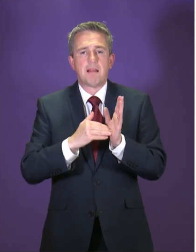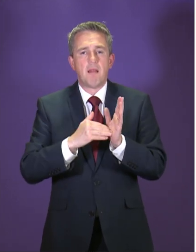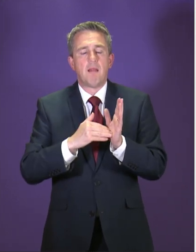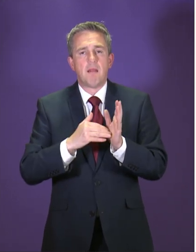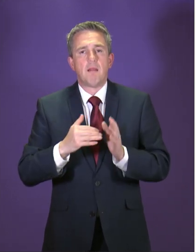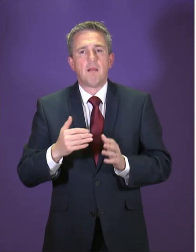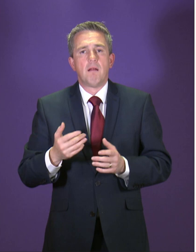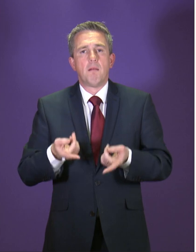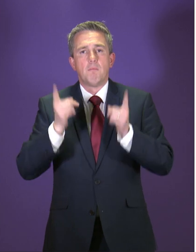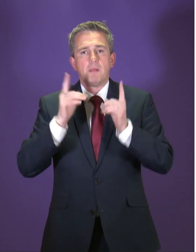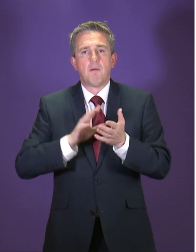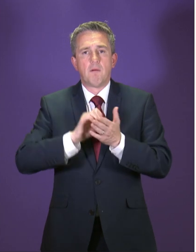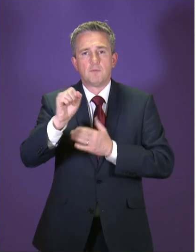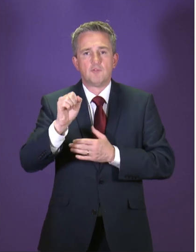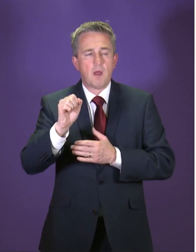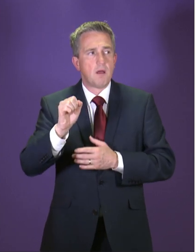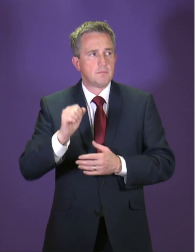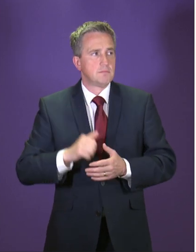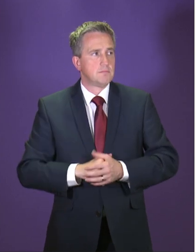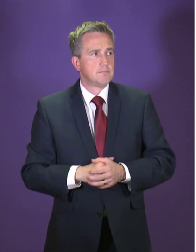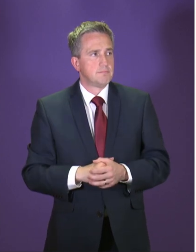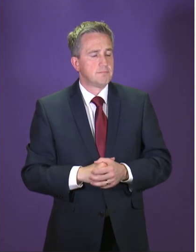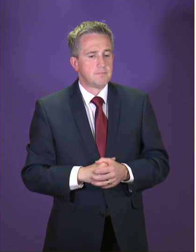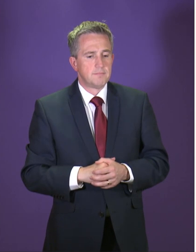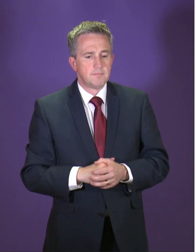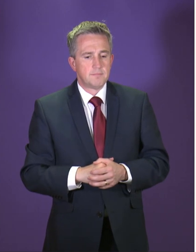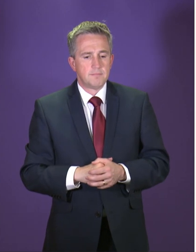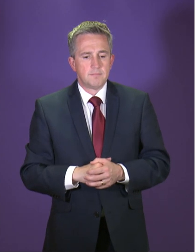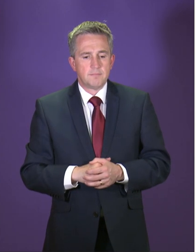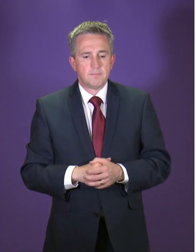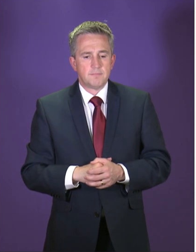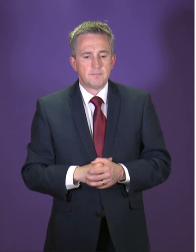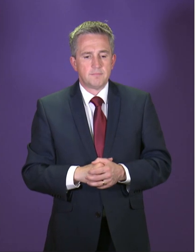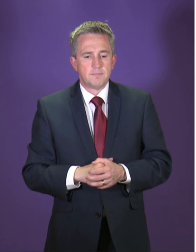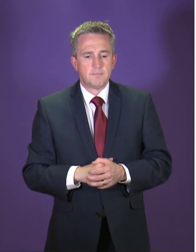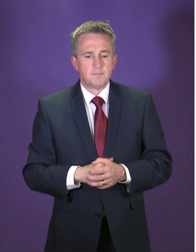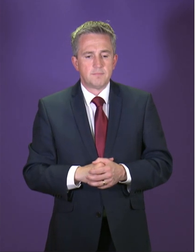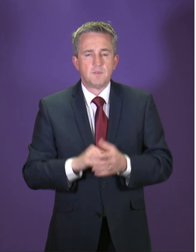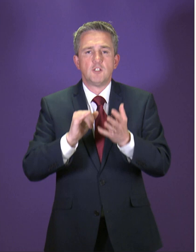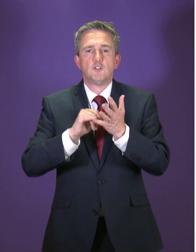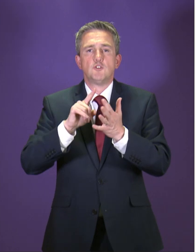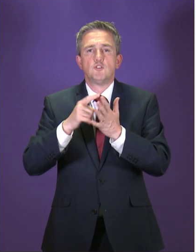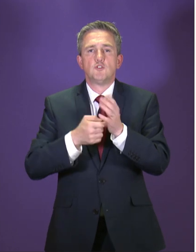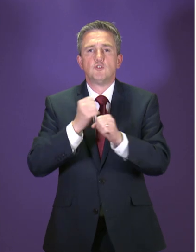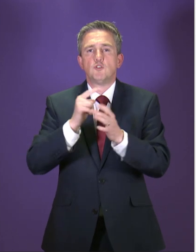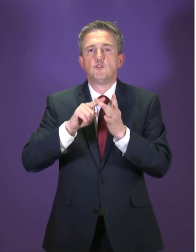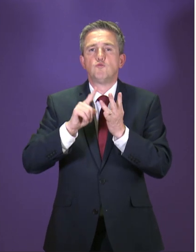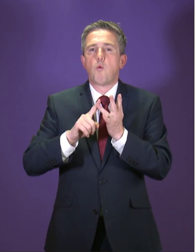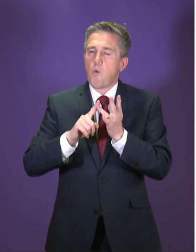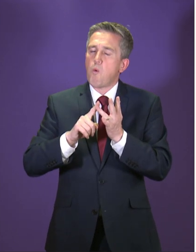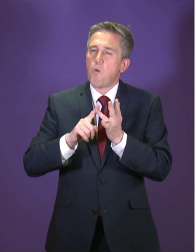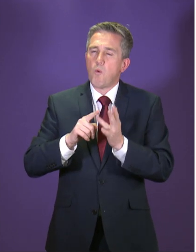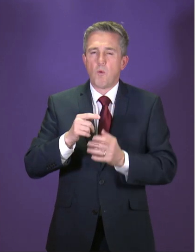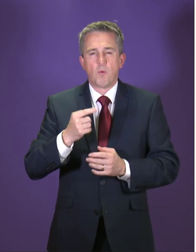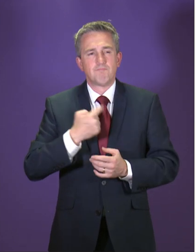Culture, Sergio Salitum. Hi there. If you don't mind, Mr. Speaker, I'd like to